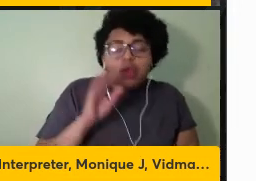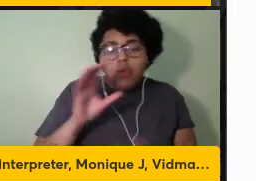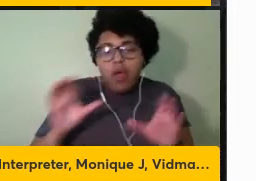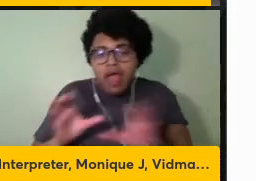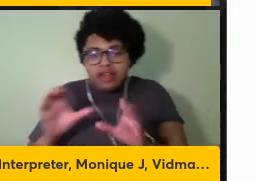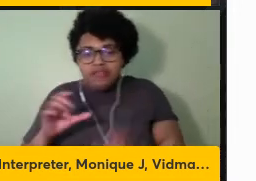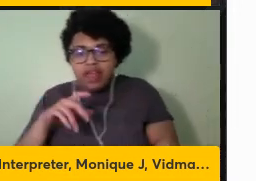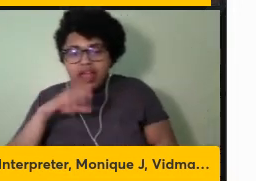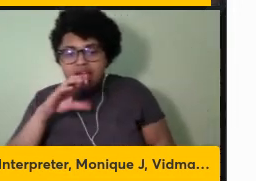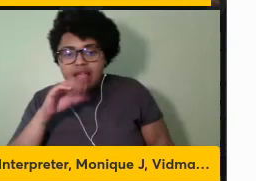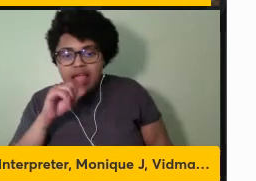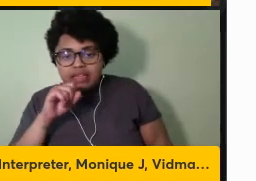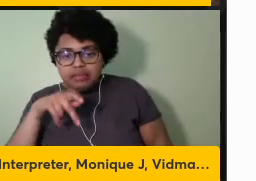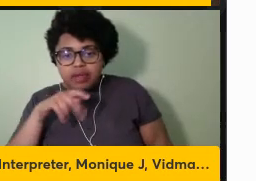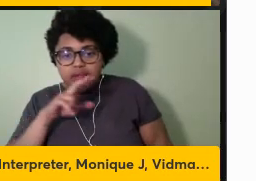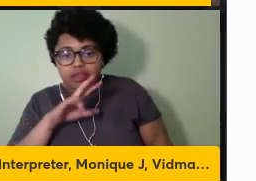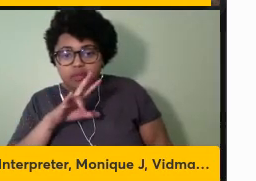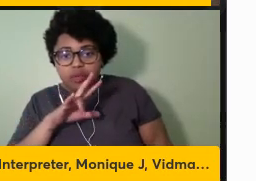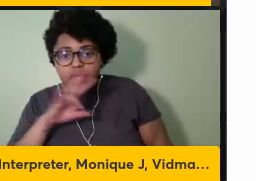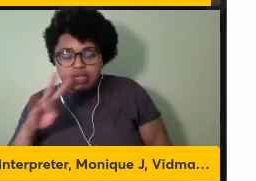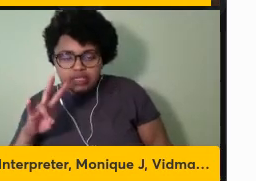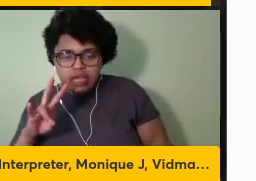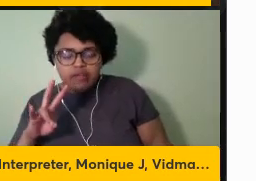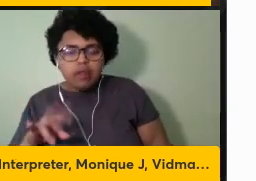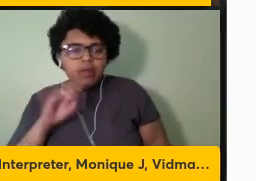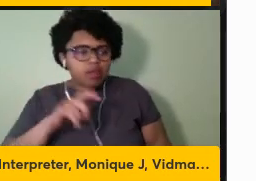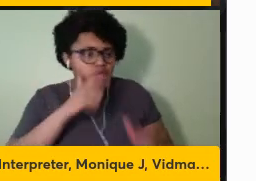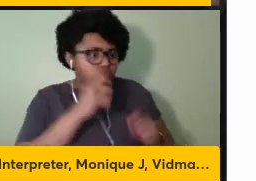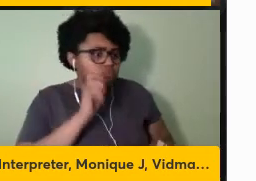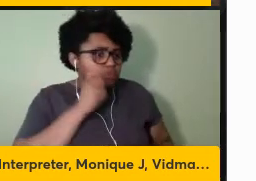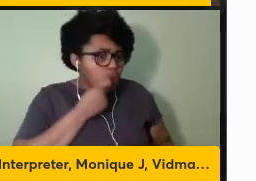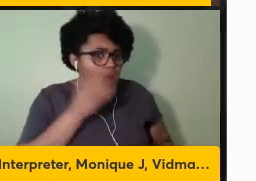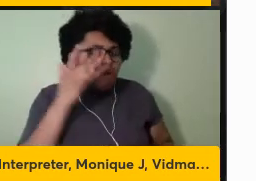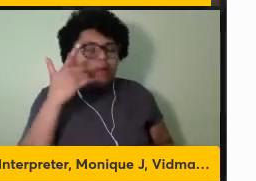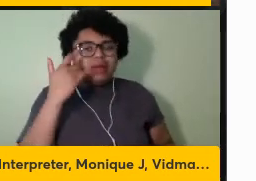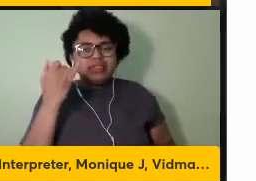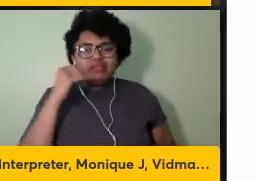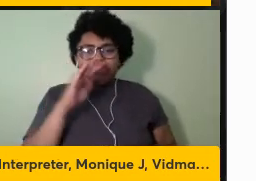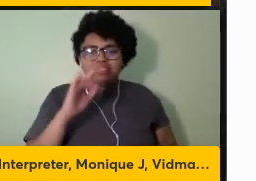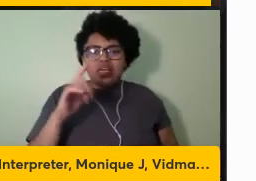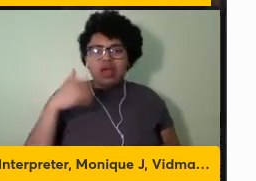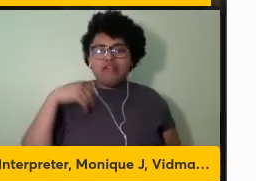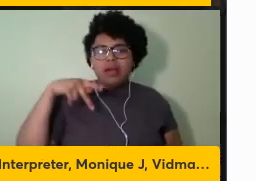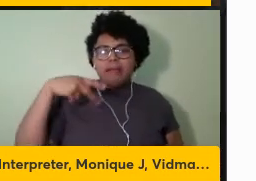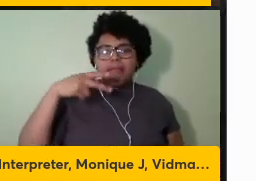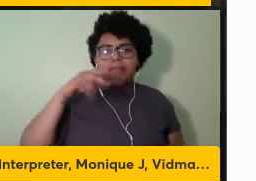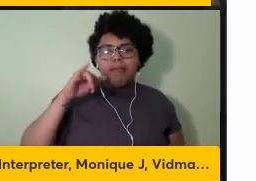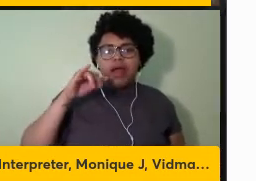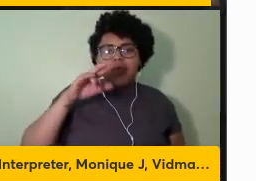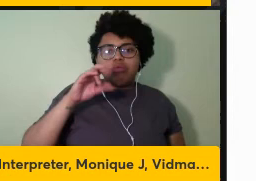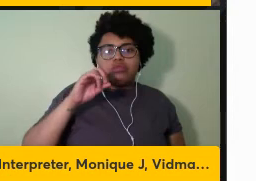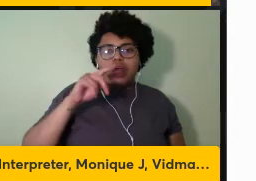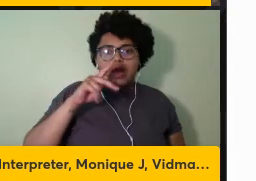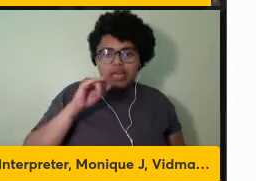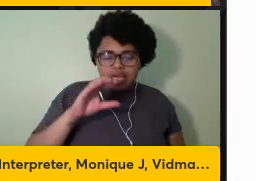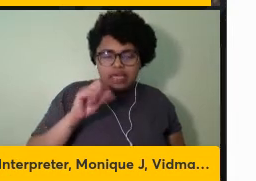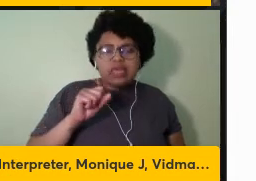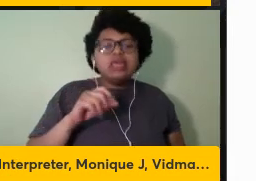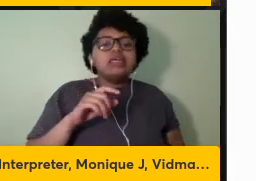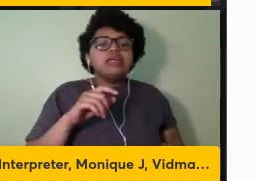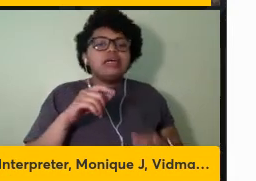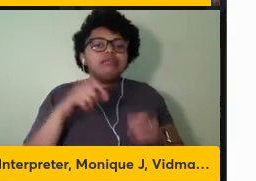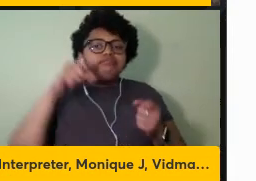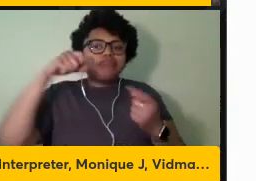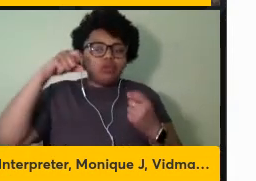apoptosis. And so this is really cool because it suggests that if a cell has a pyroptotic signal, it's committed to undergoing cell death, whether via